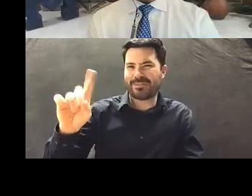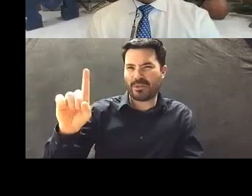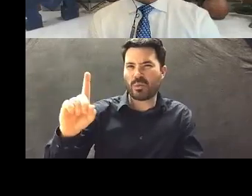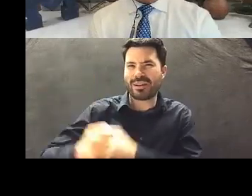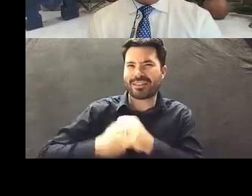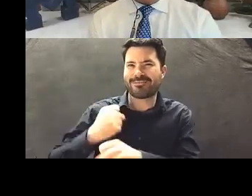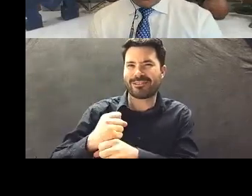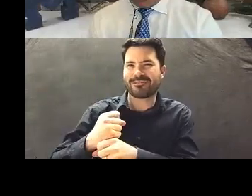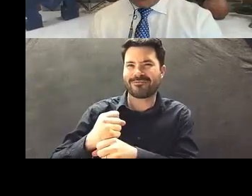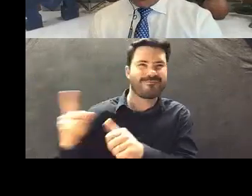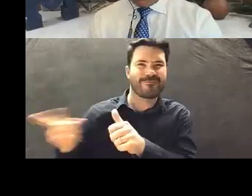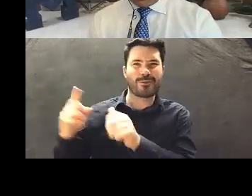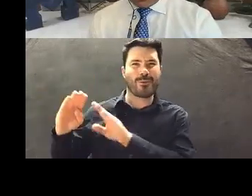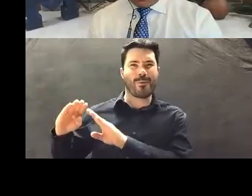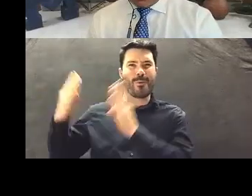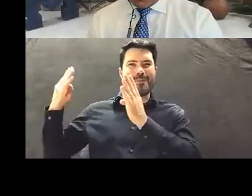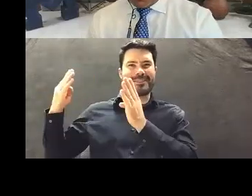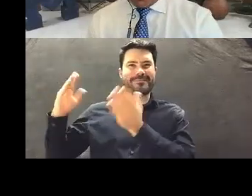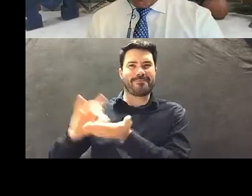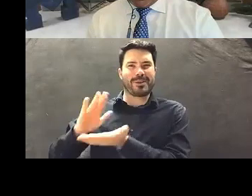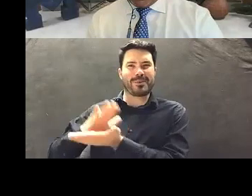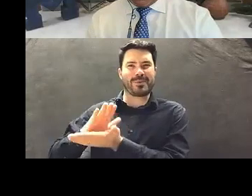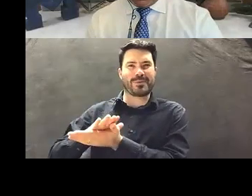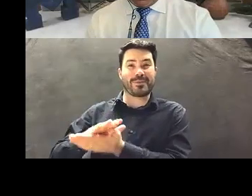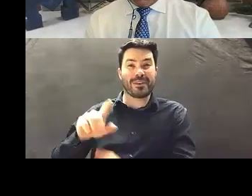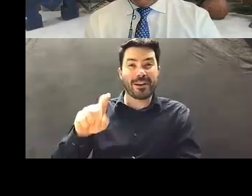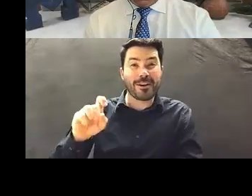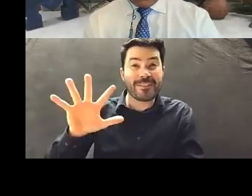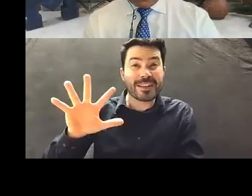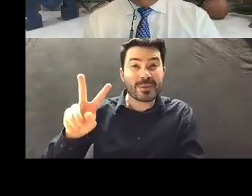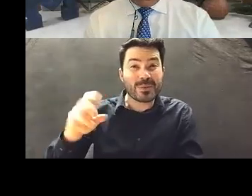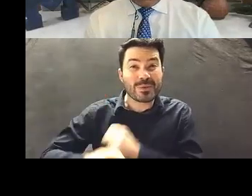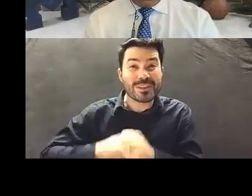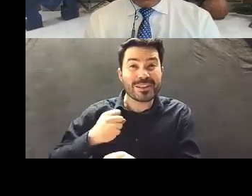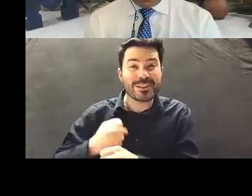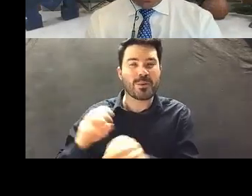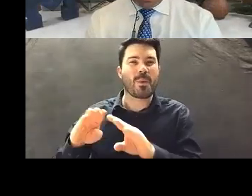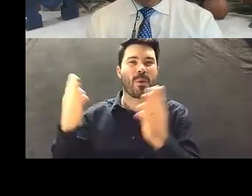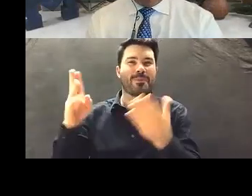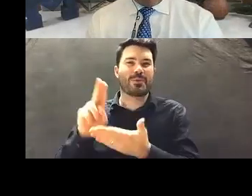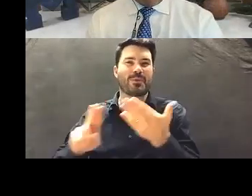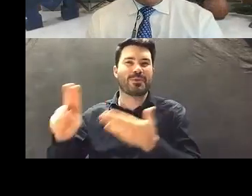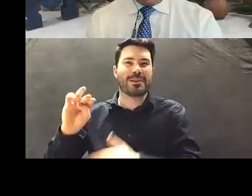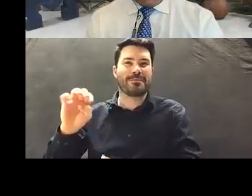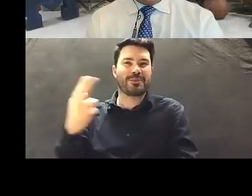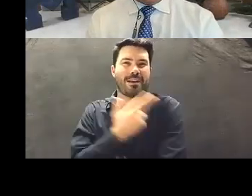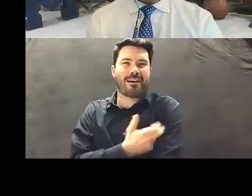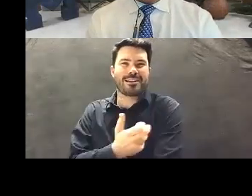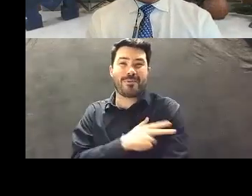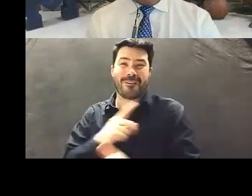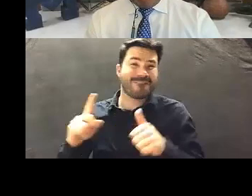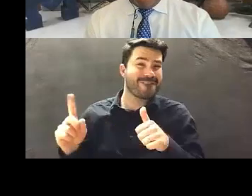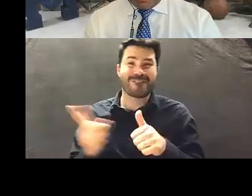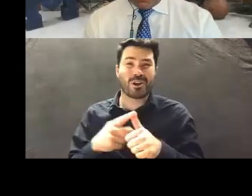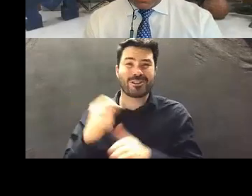school, 152 years ago when we opened up the University of Michigan Hospital, the first one. And we're still